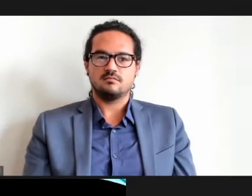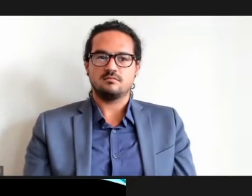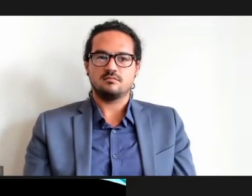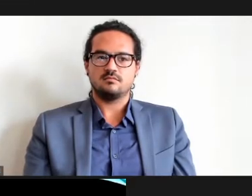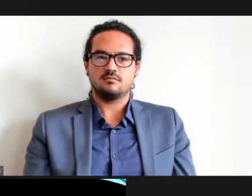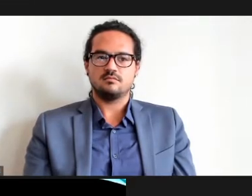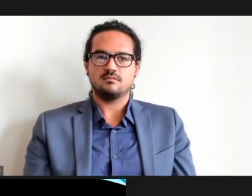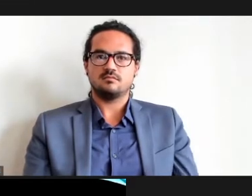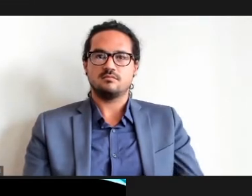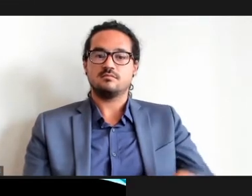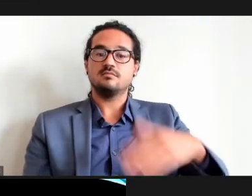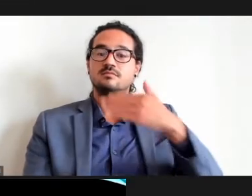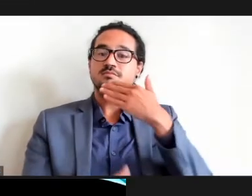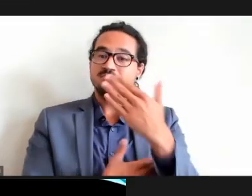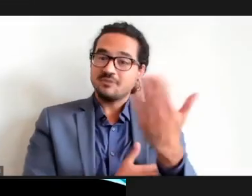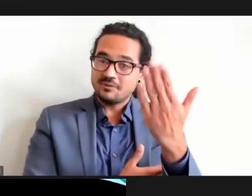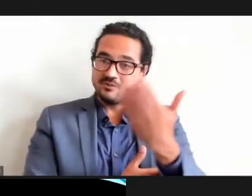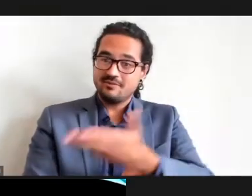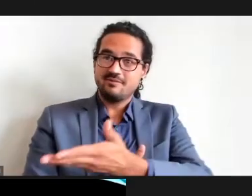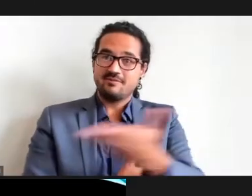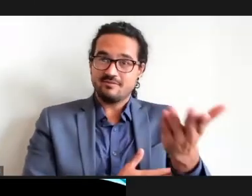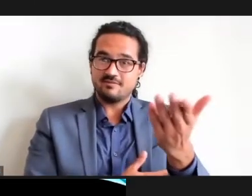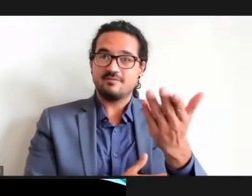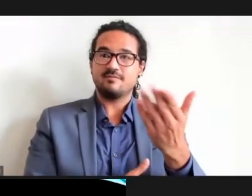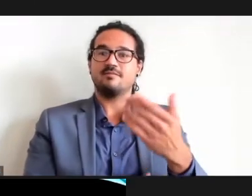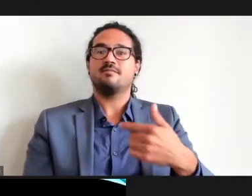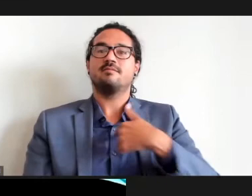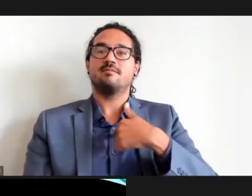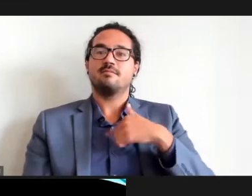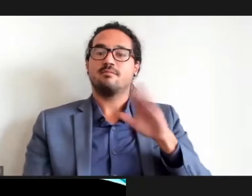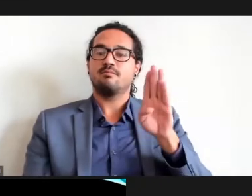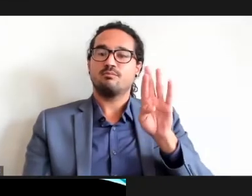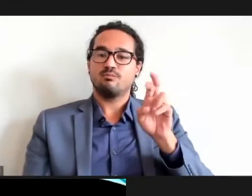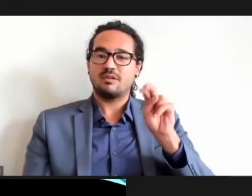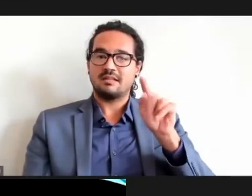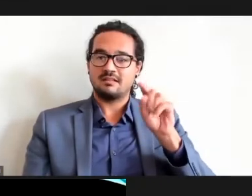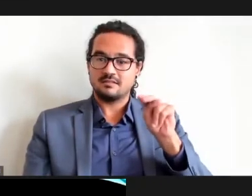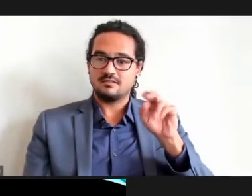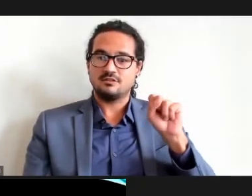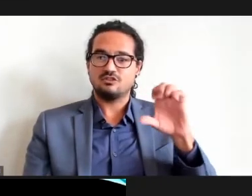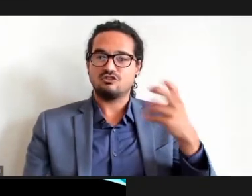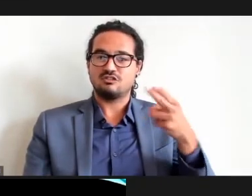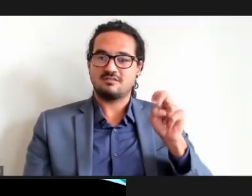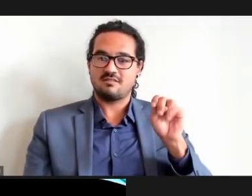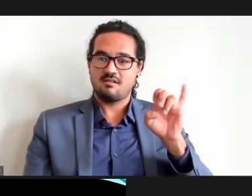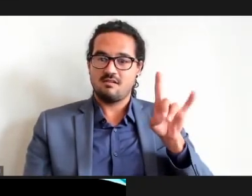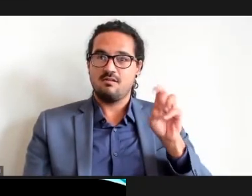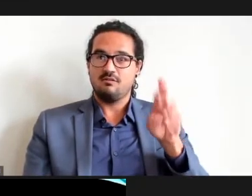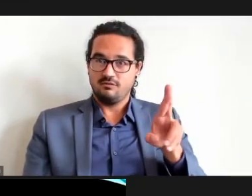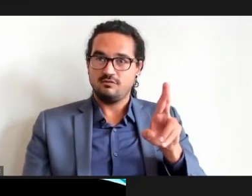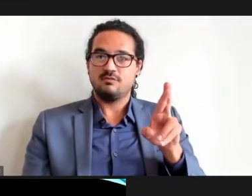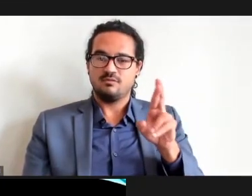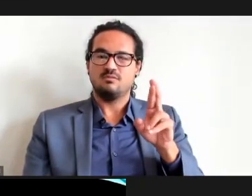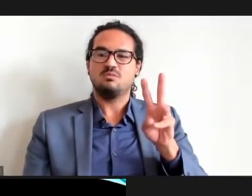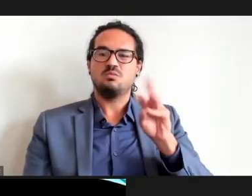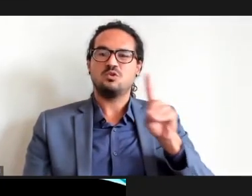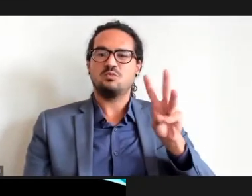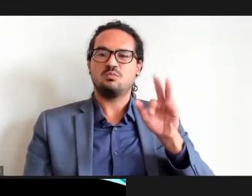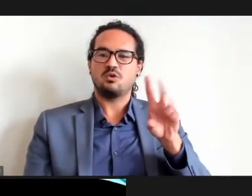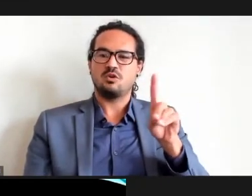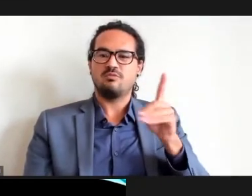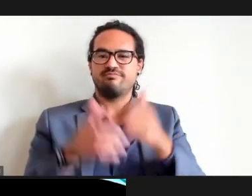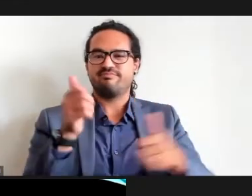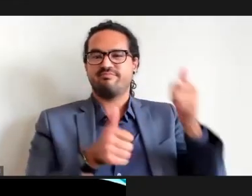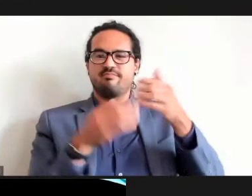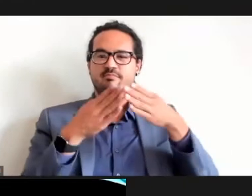Good morning, everyone. Brenton Schneider, Public Information Officer for the Woodward fire incident today. We're going to go ahead and get started with some